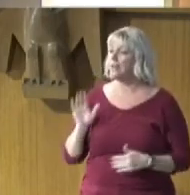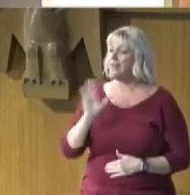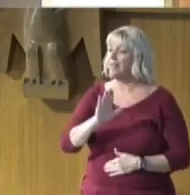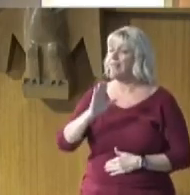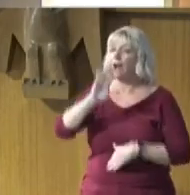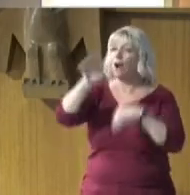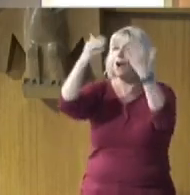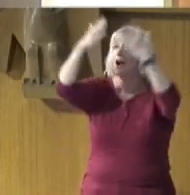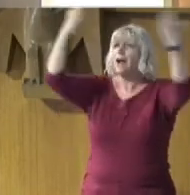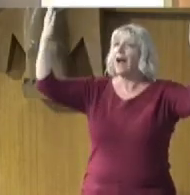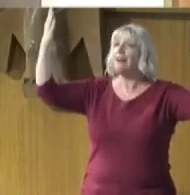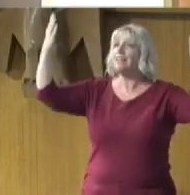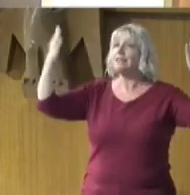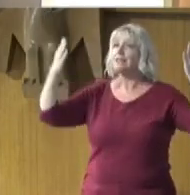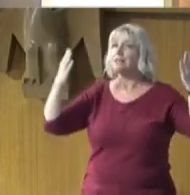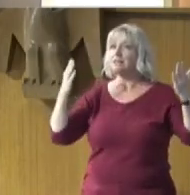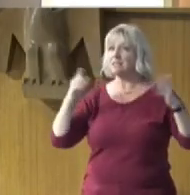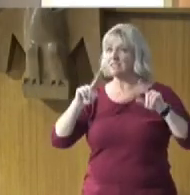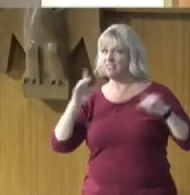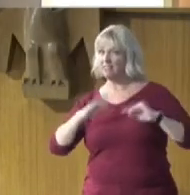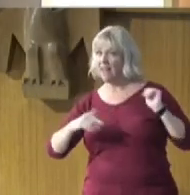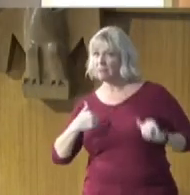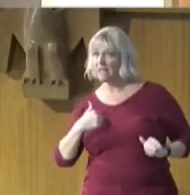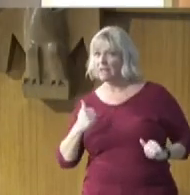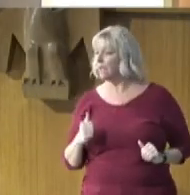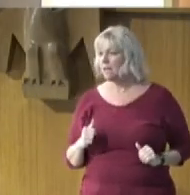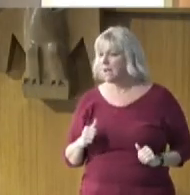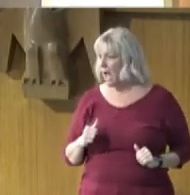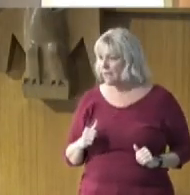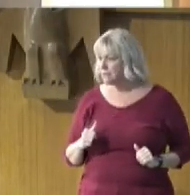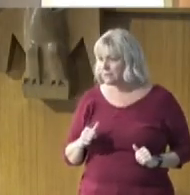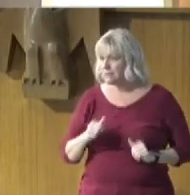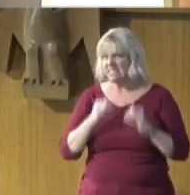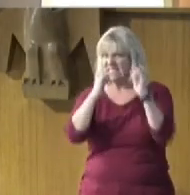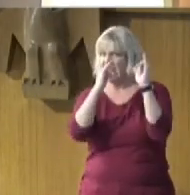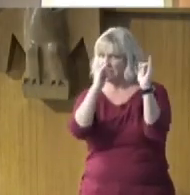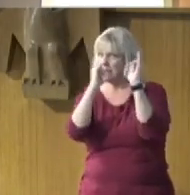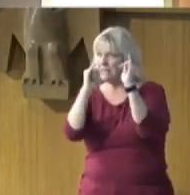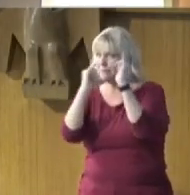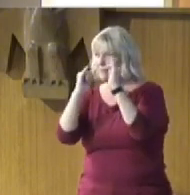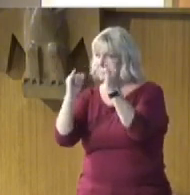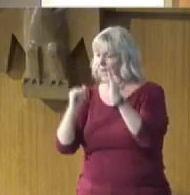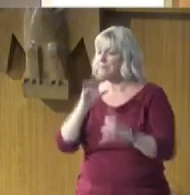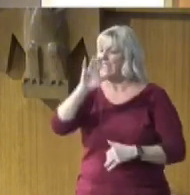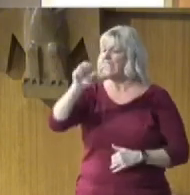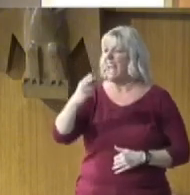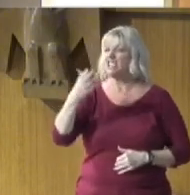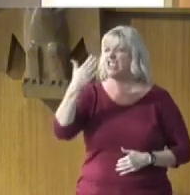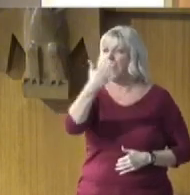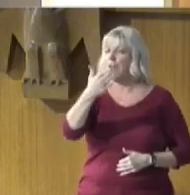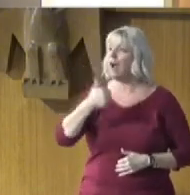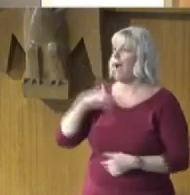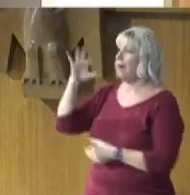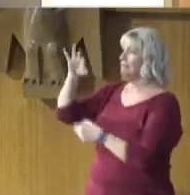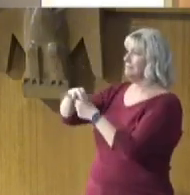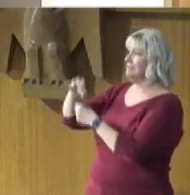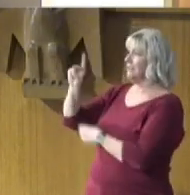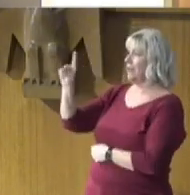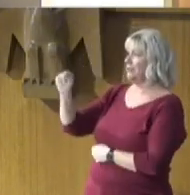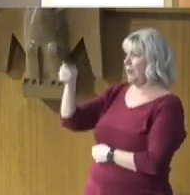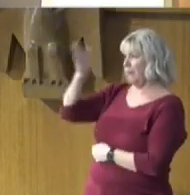of people who are not like you and a giant pile of cash, you end up believing that a vote for Donald Trump is exactly what God would want you